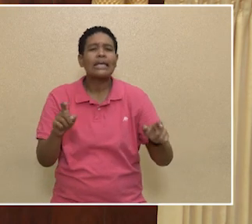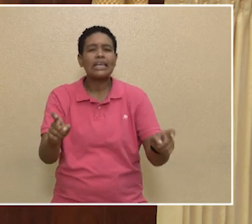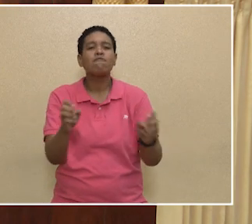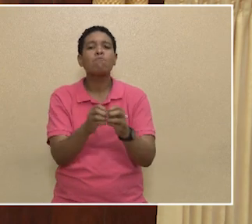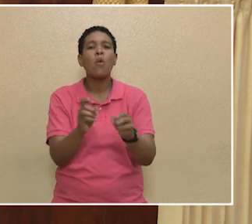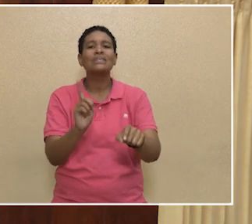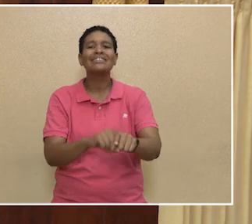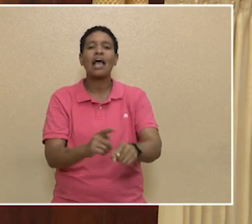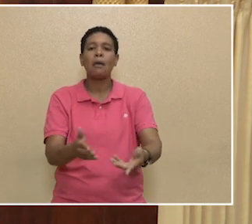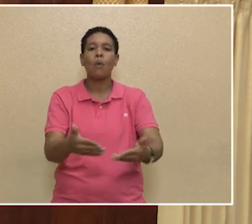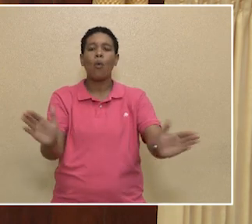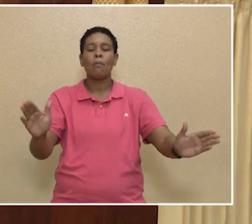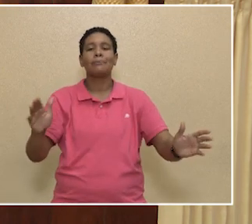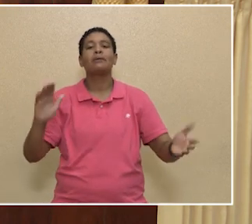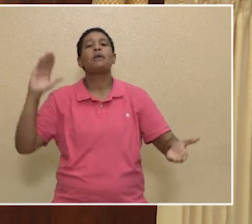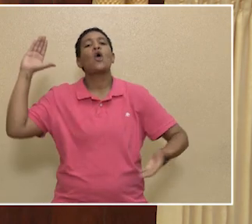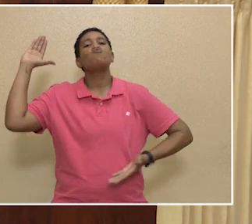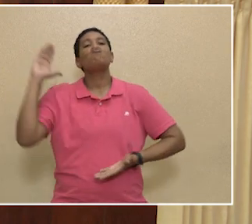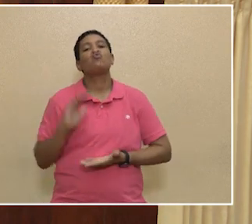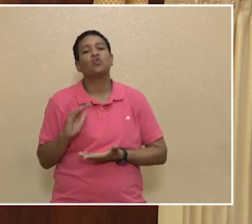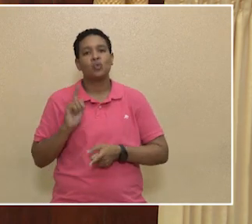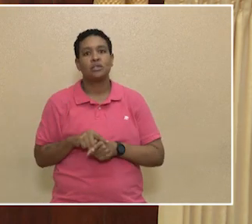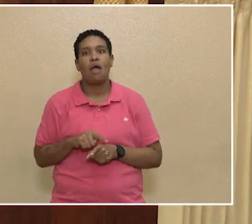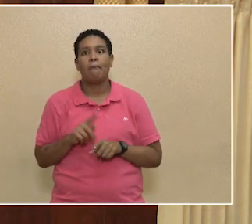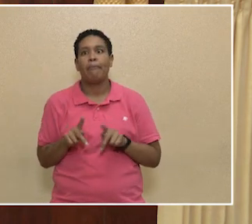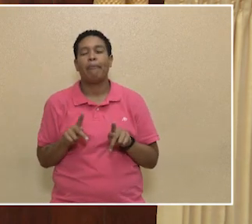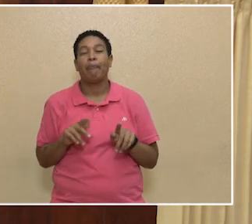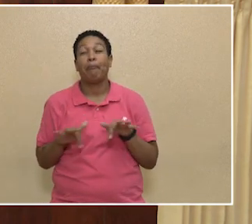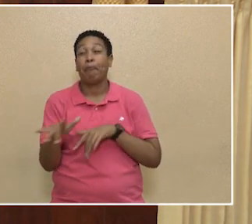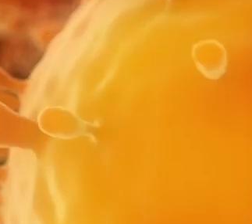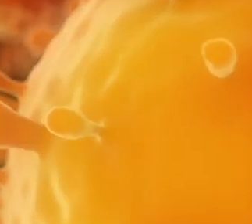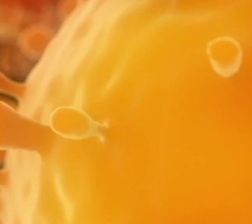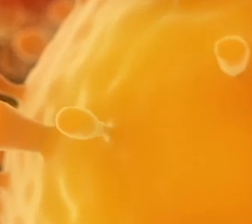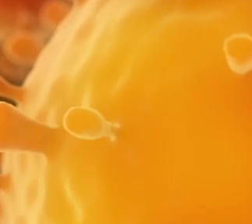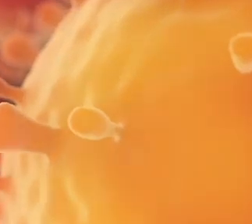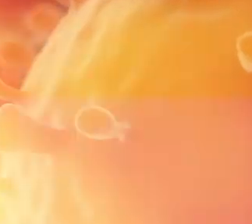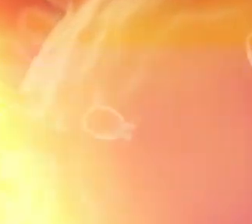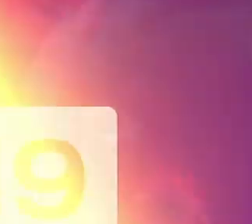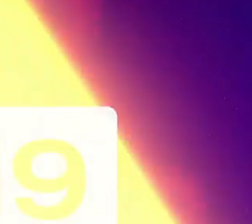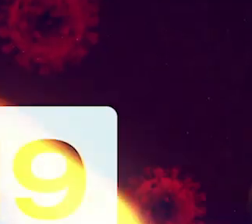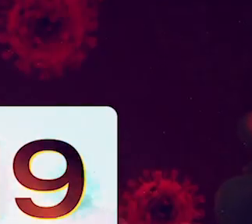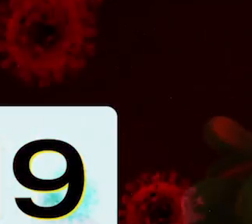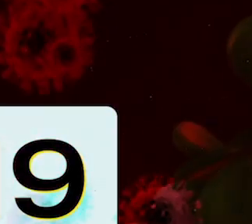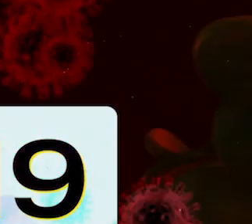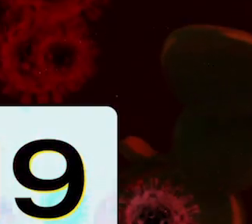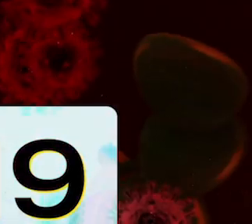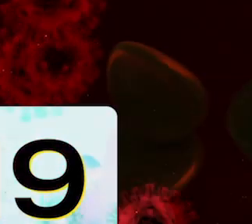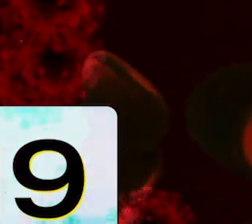congestion in the market and reduced space for social distancing.